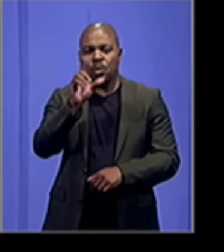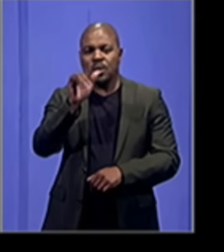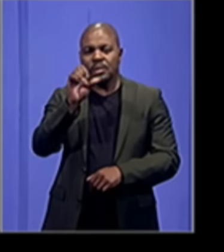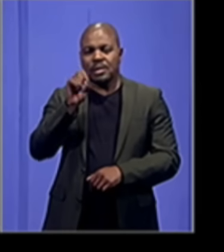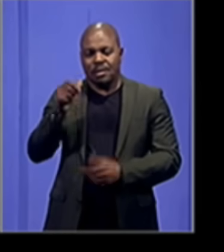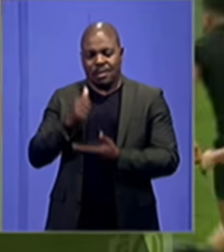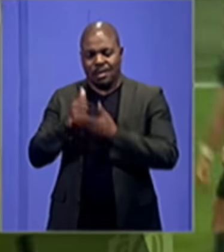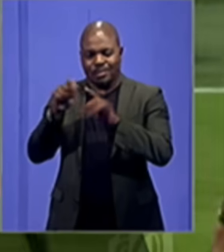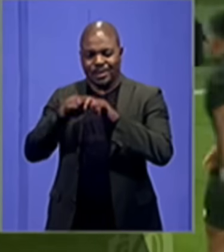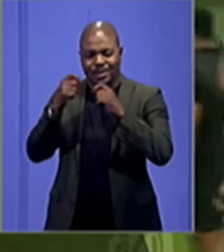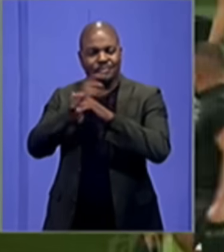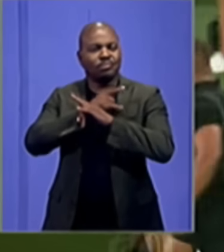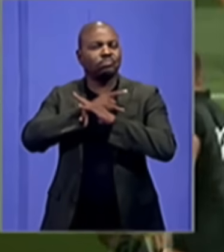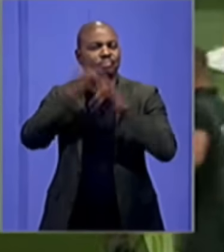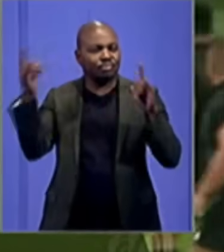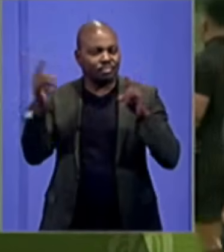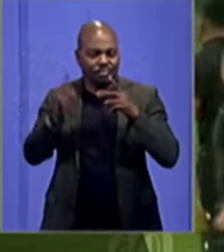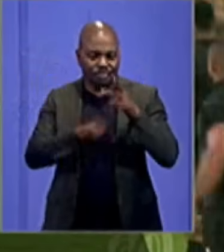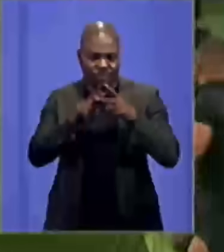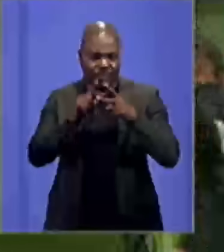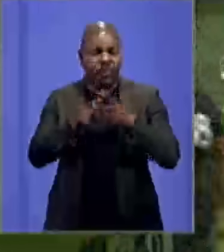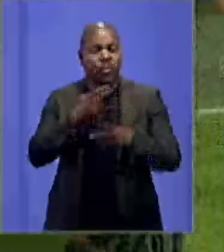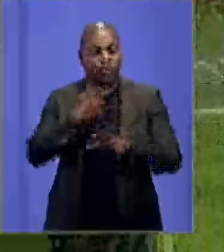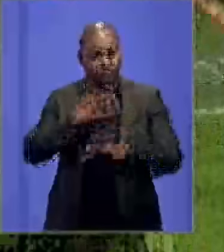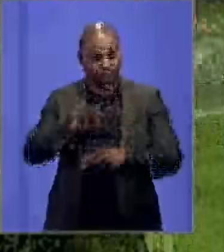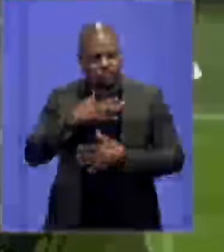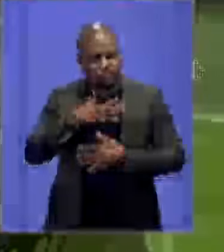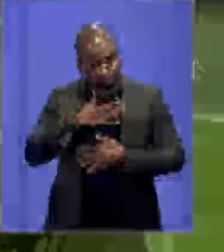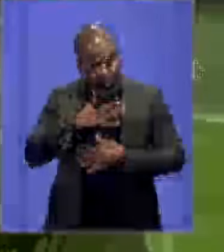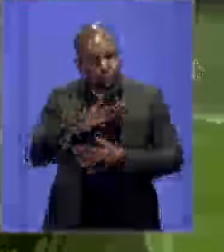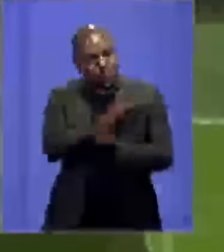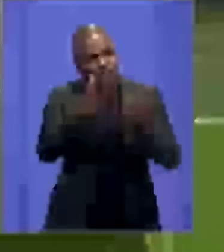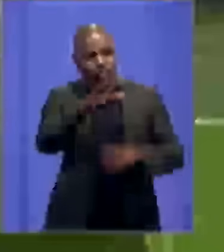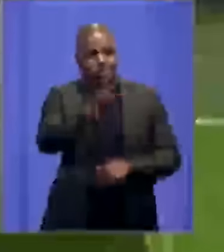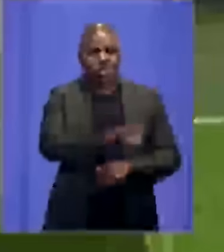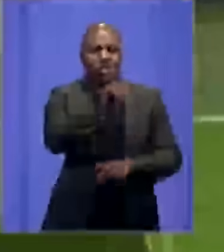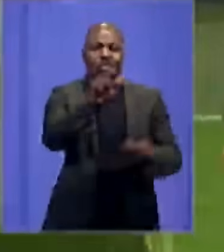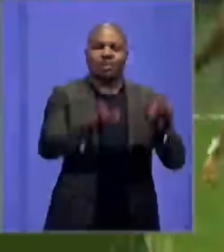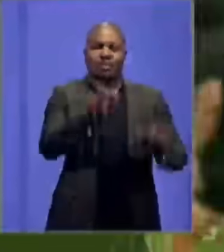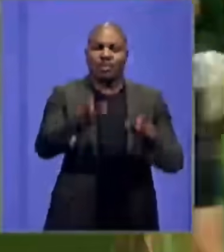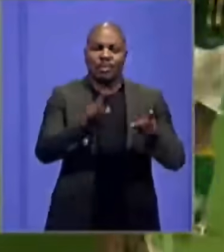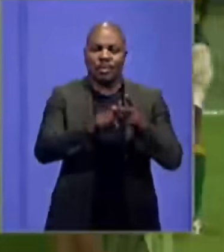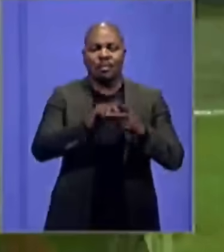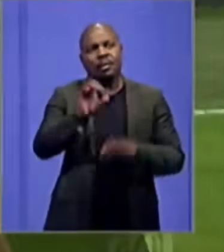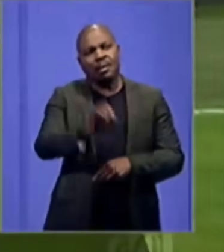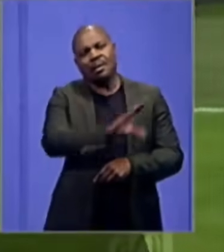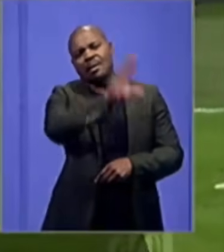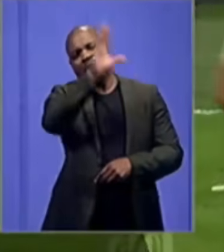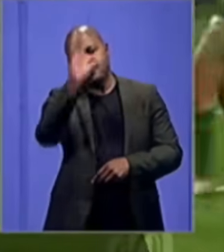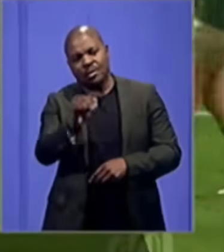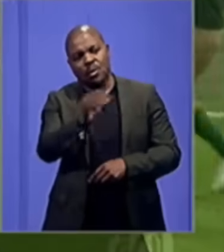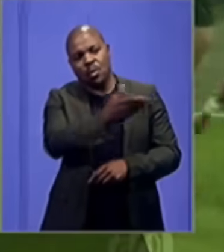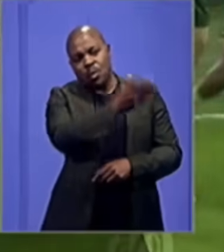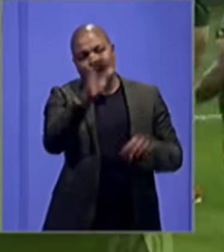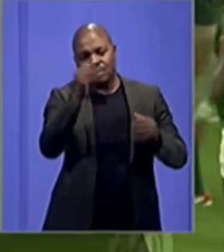mighty team to victory. We'd also like to extend our appreciation to all the South Africans and Africans and all the supporters